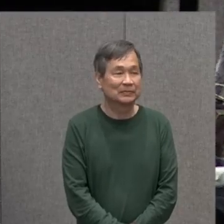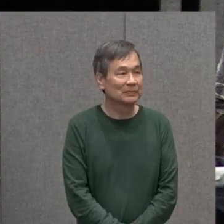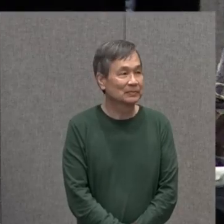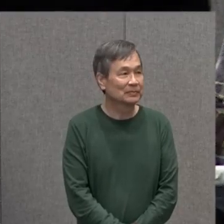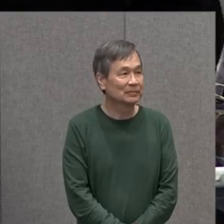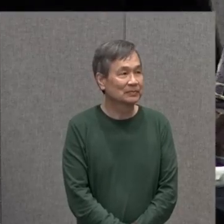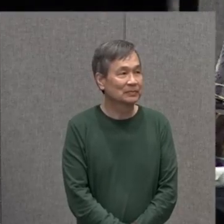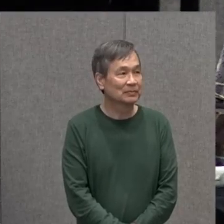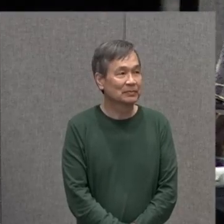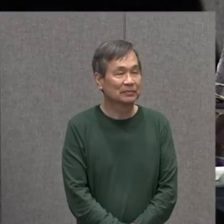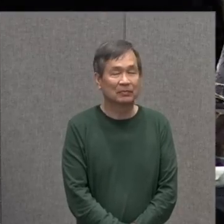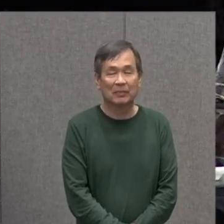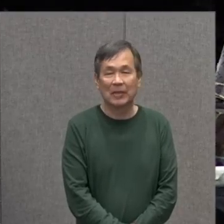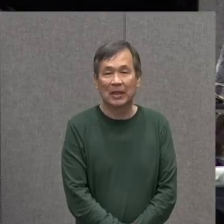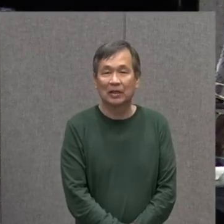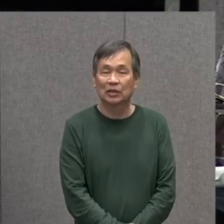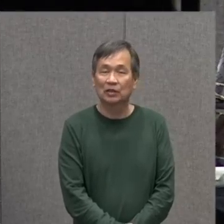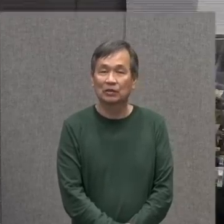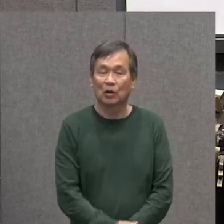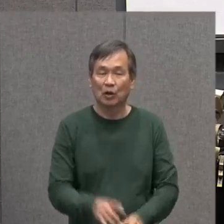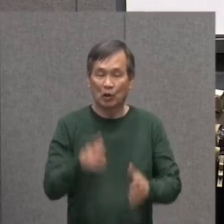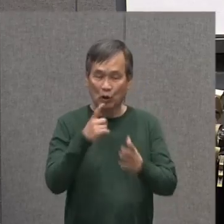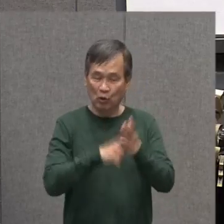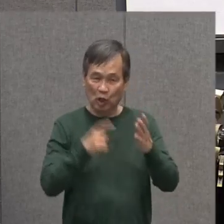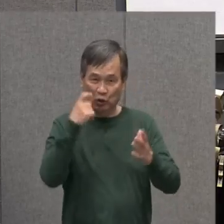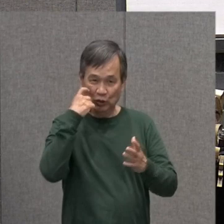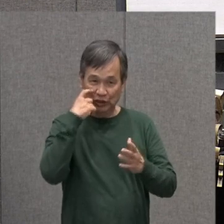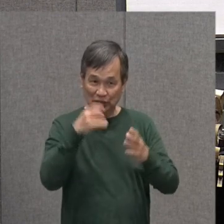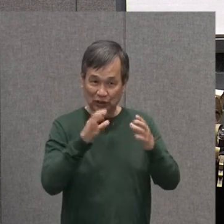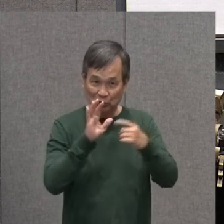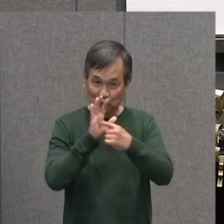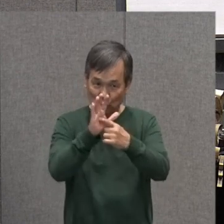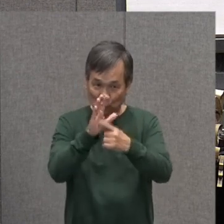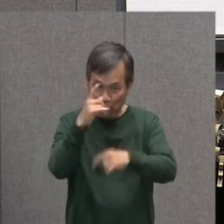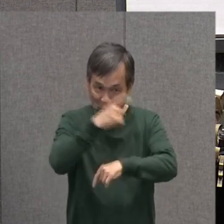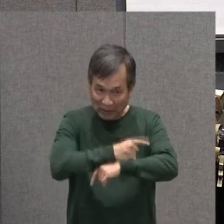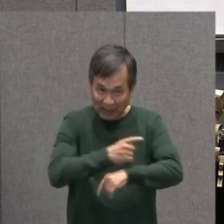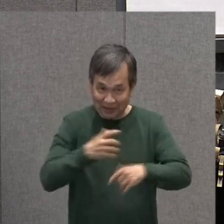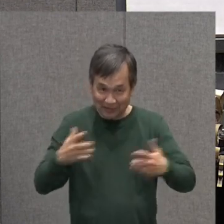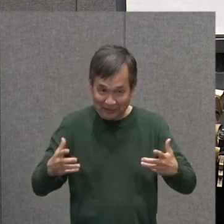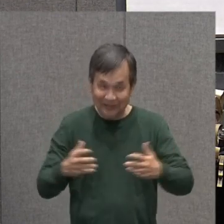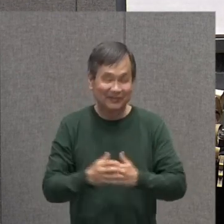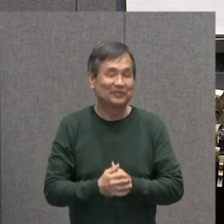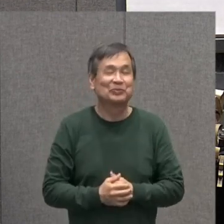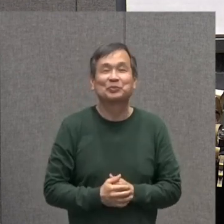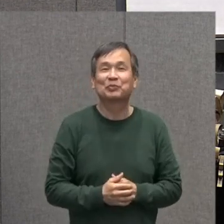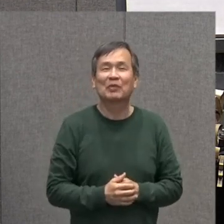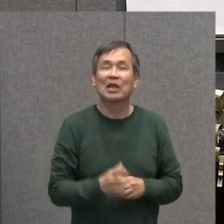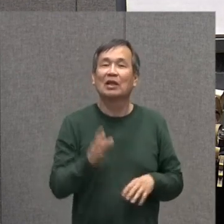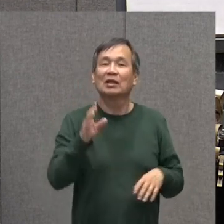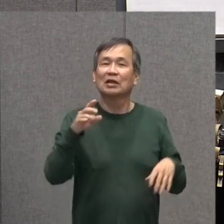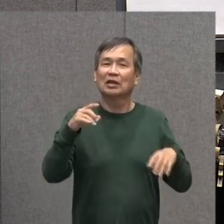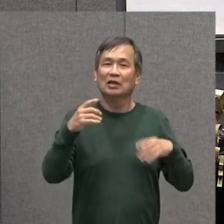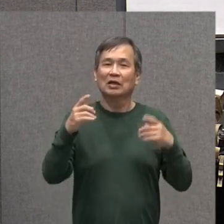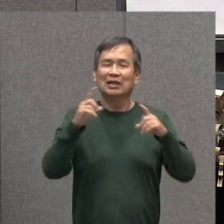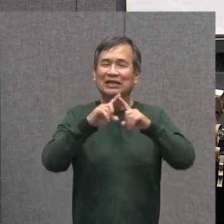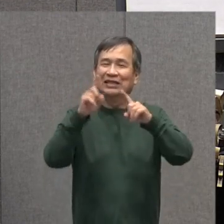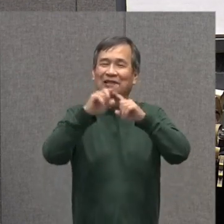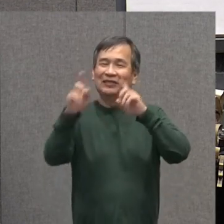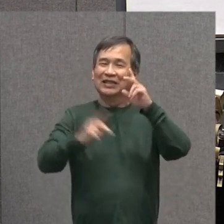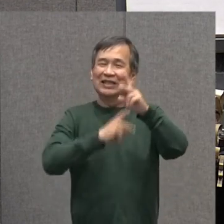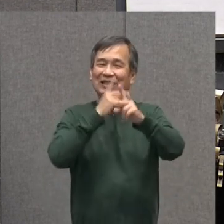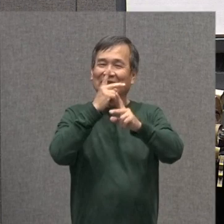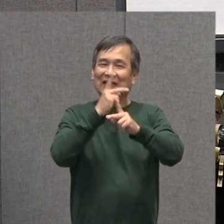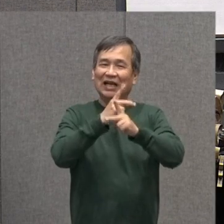So just a little review about what we talked about today. We talked about a lot today, Mrs. Potter. We did. We sure did. Oh my gosh, we talked about all different